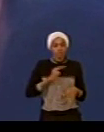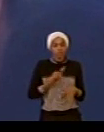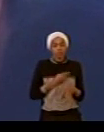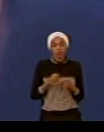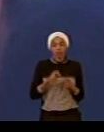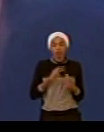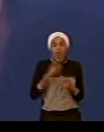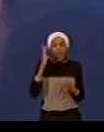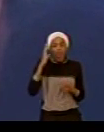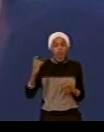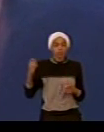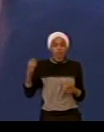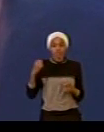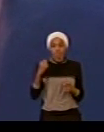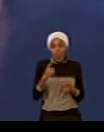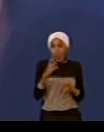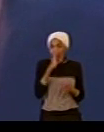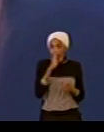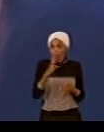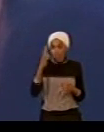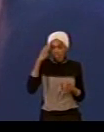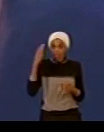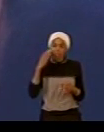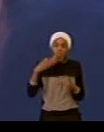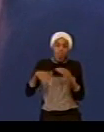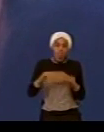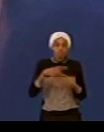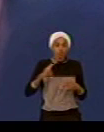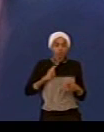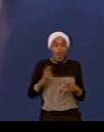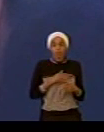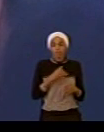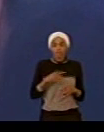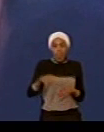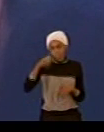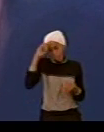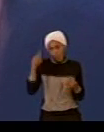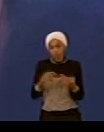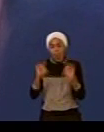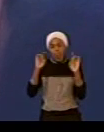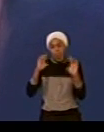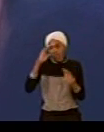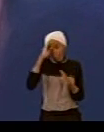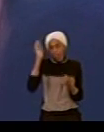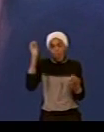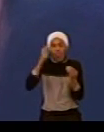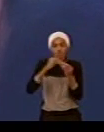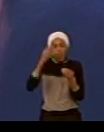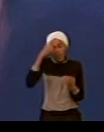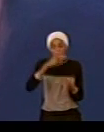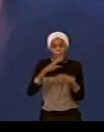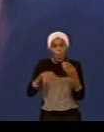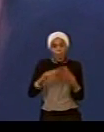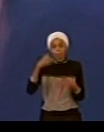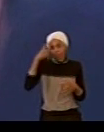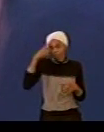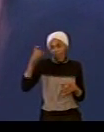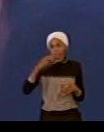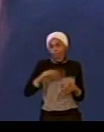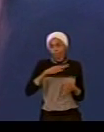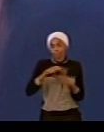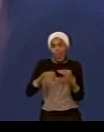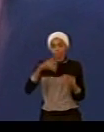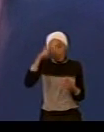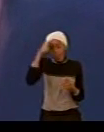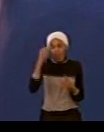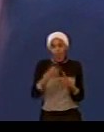thou indeed have dominion over us? And they hated him yet the more for his dreams and for his words. And